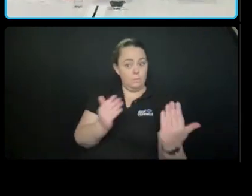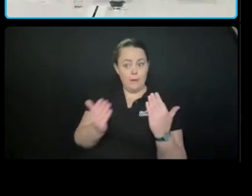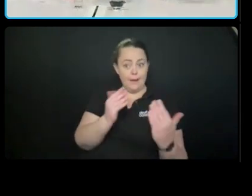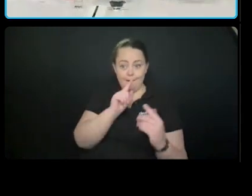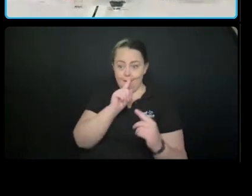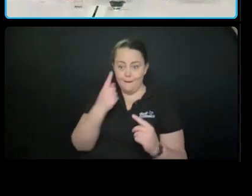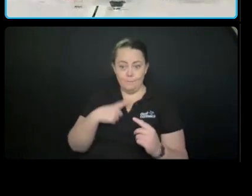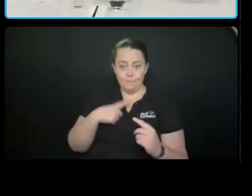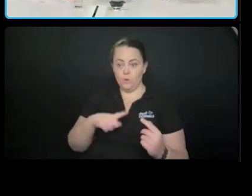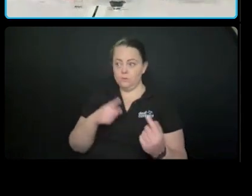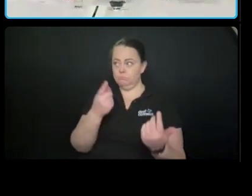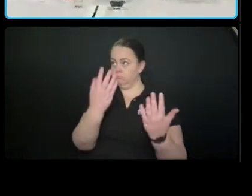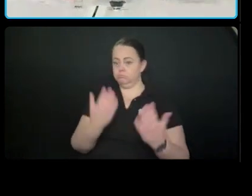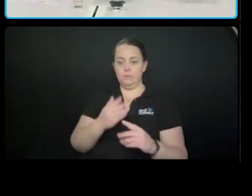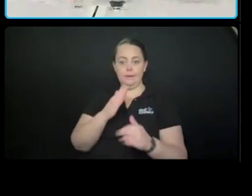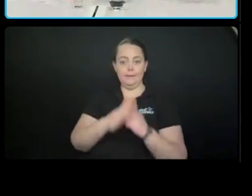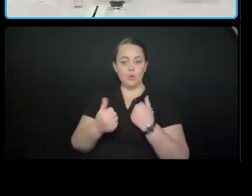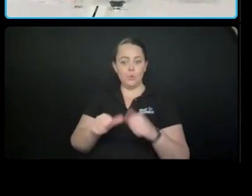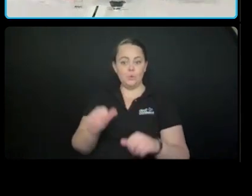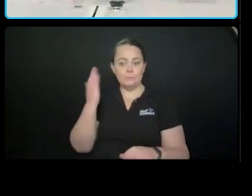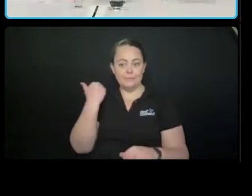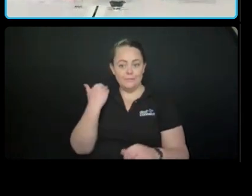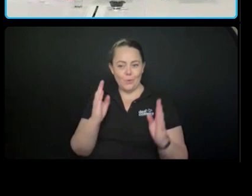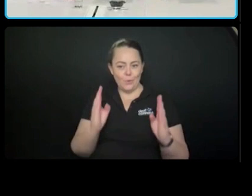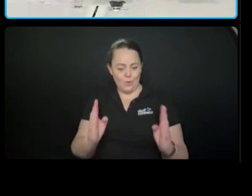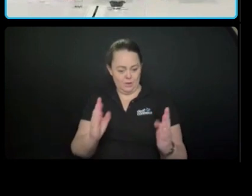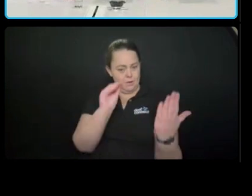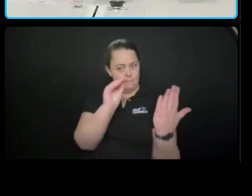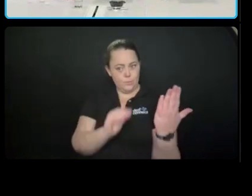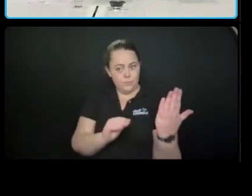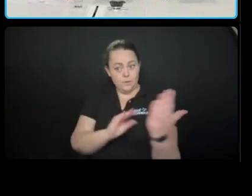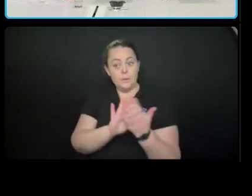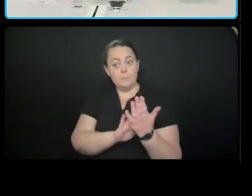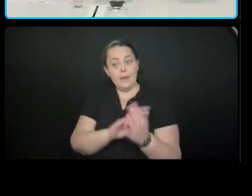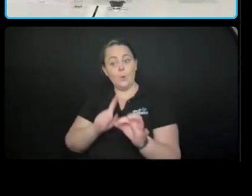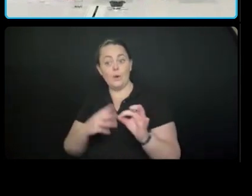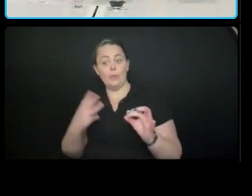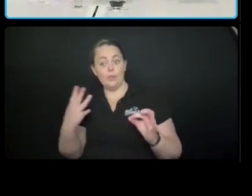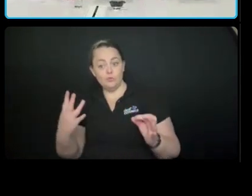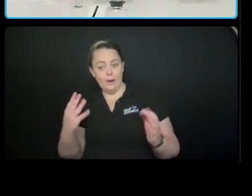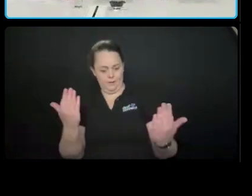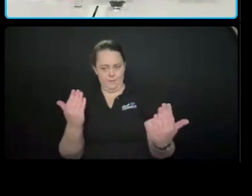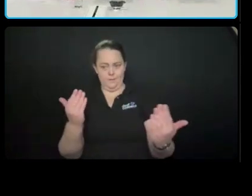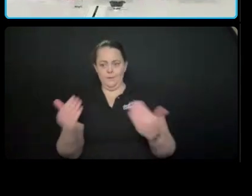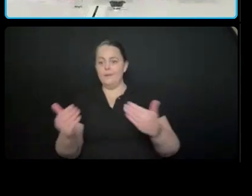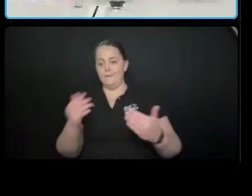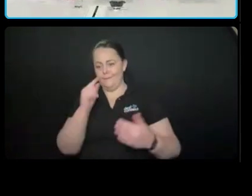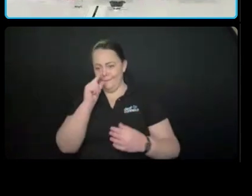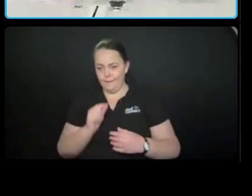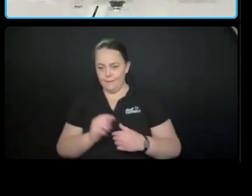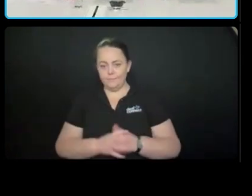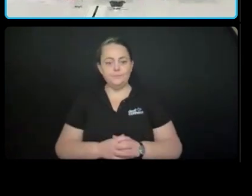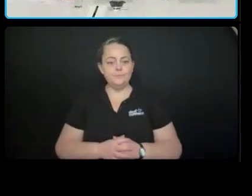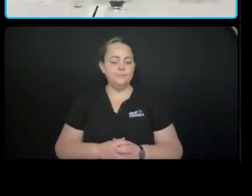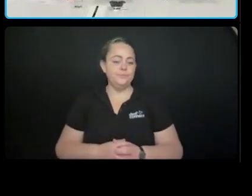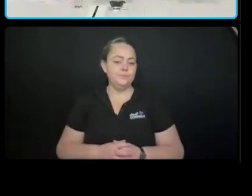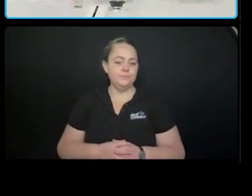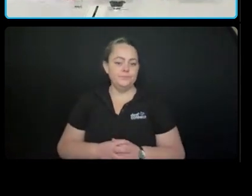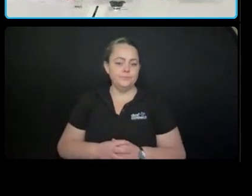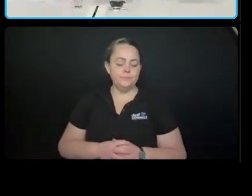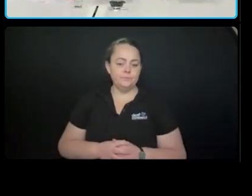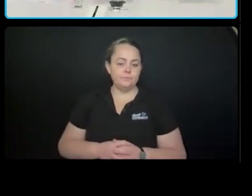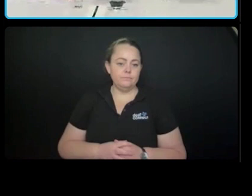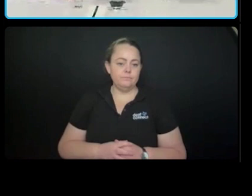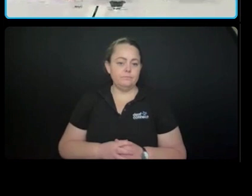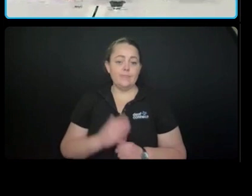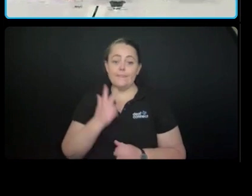Consumer Experience Assessment Tool, or QCE, will replace the annual Residents Experience Survey. So the